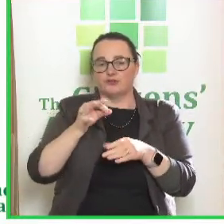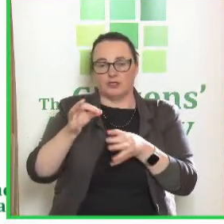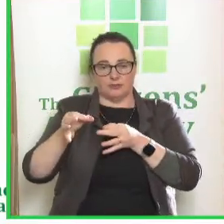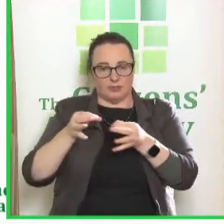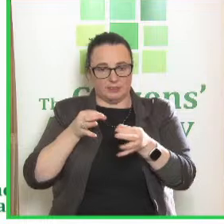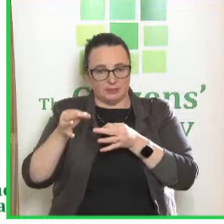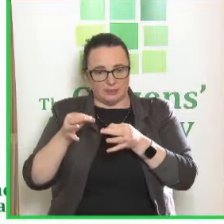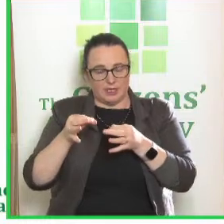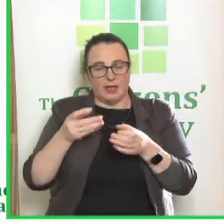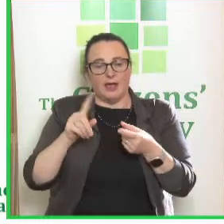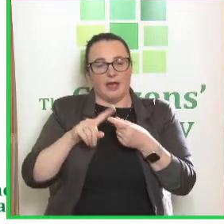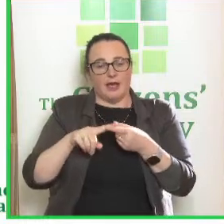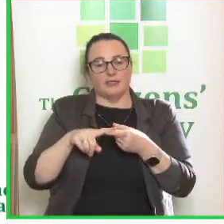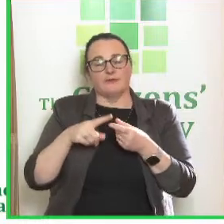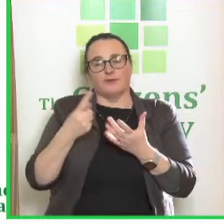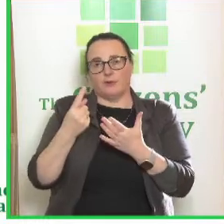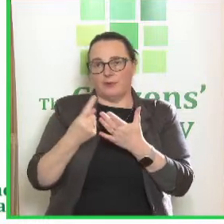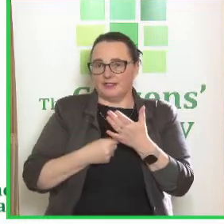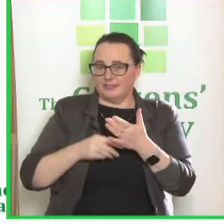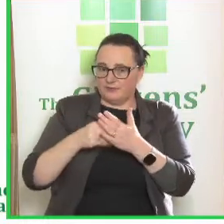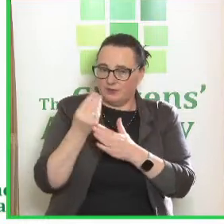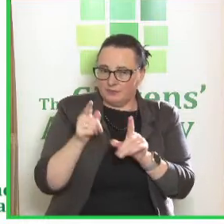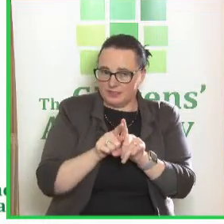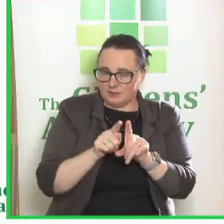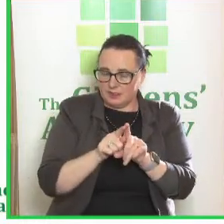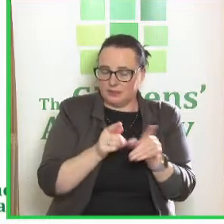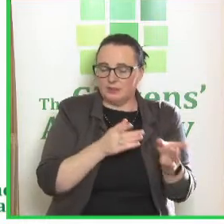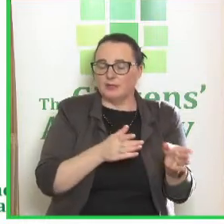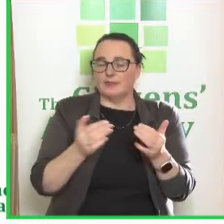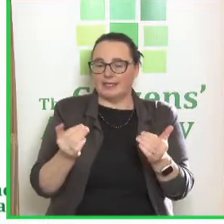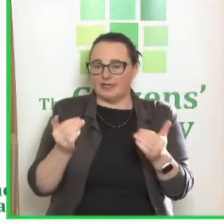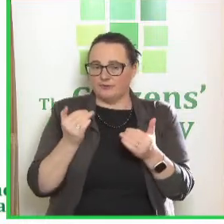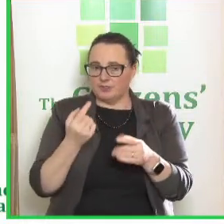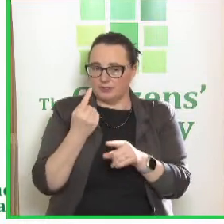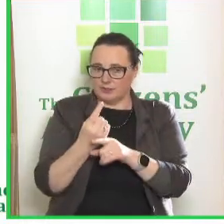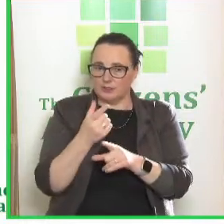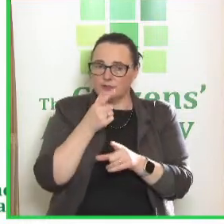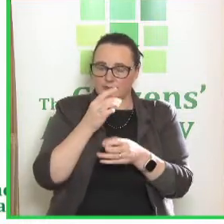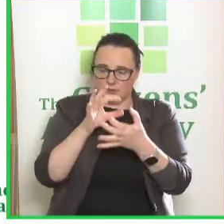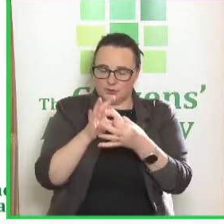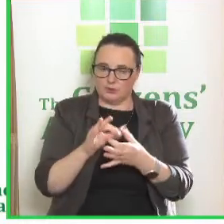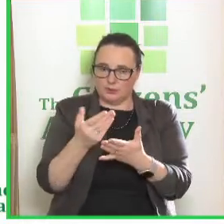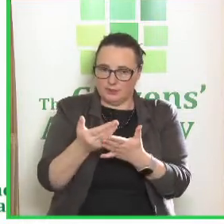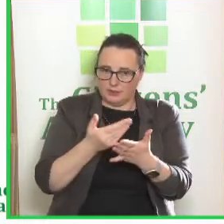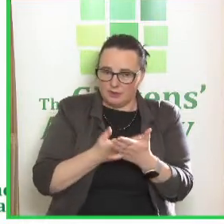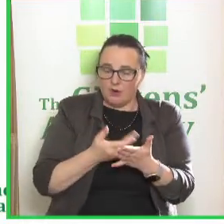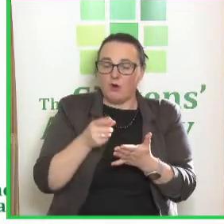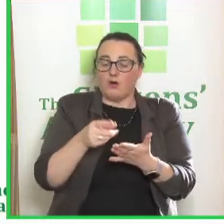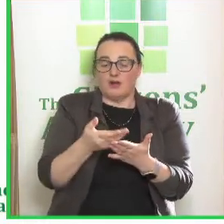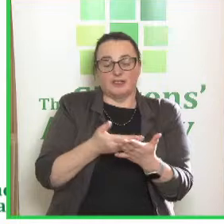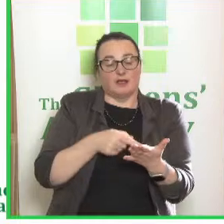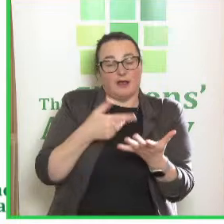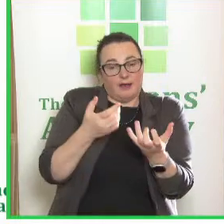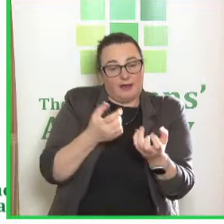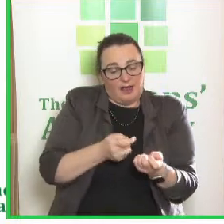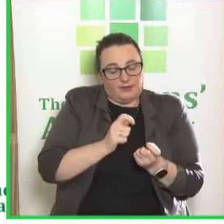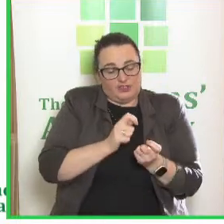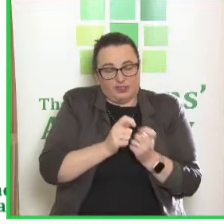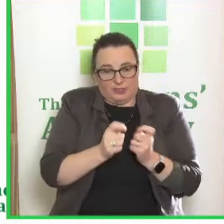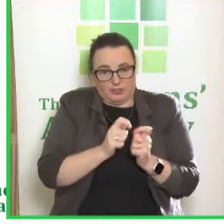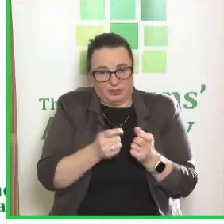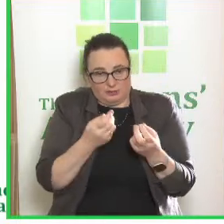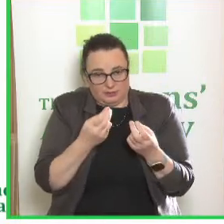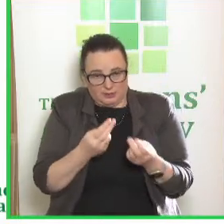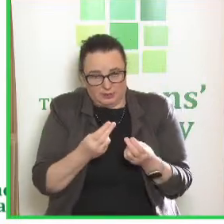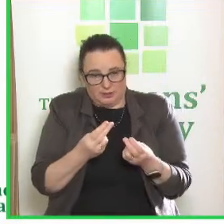a lot of information for policy development, information on, and recommendations, indeed, on changes to legislation, as well